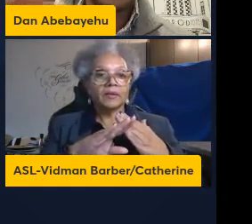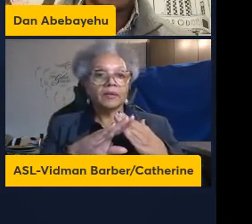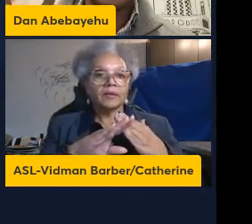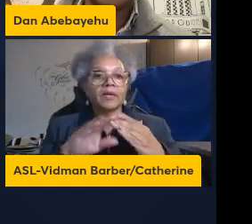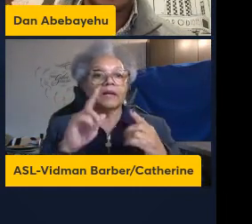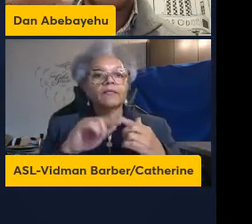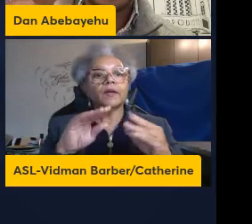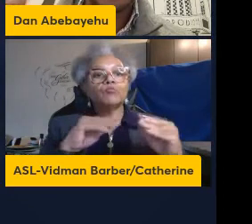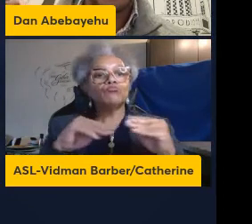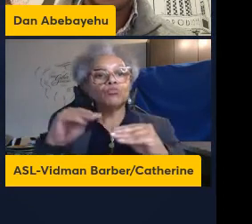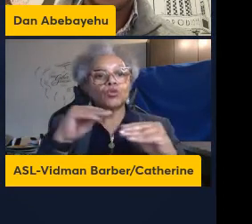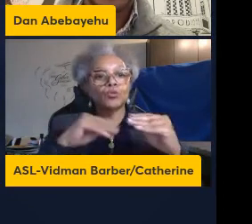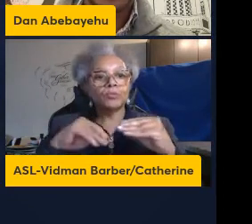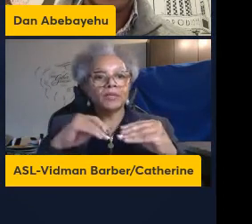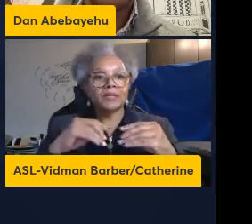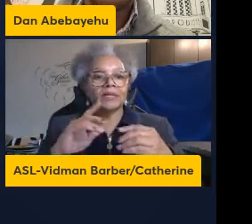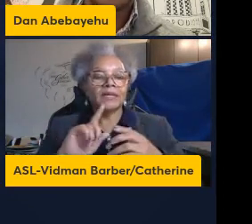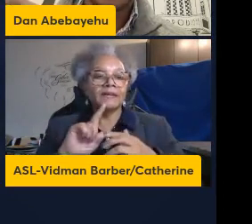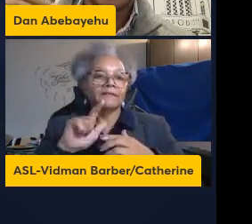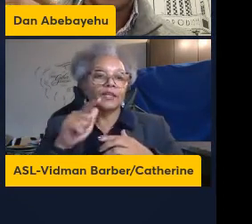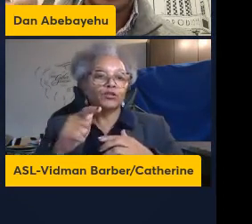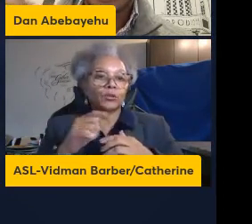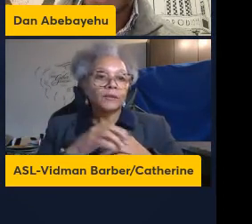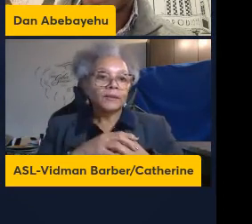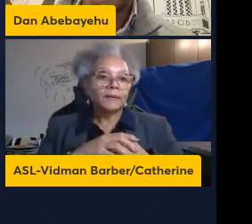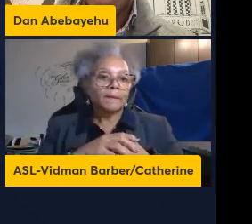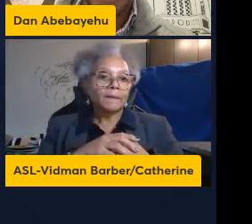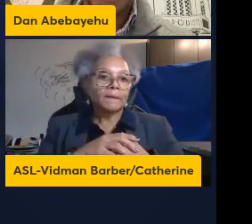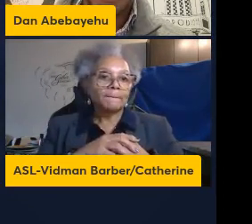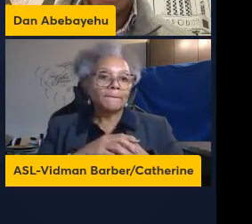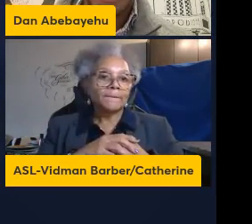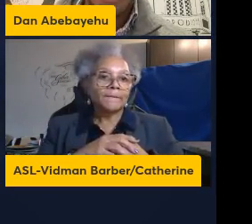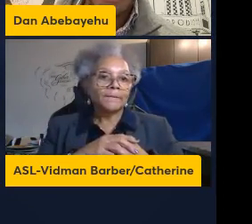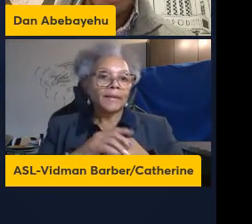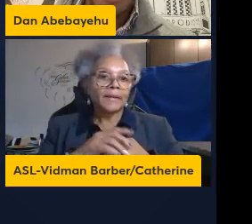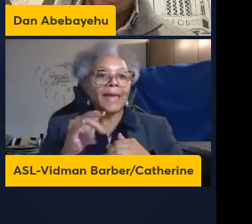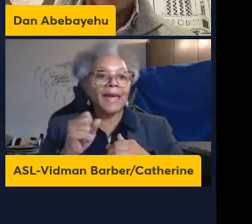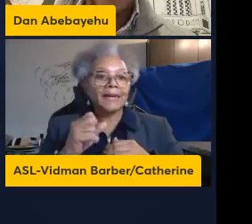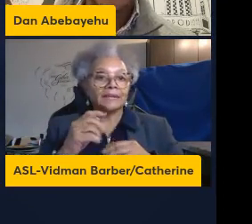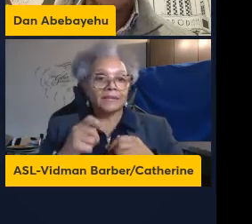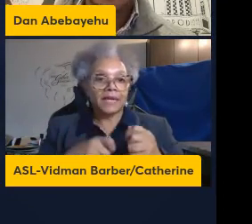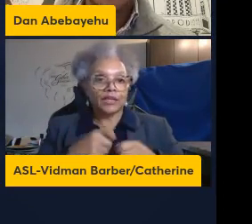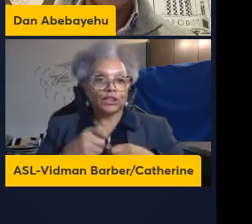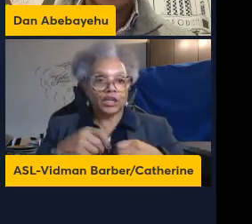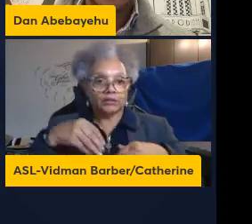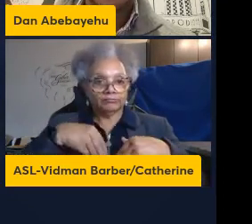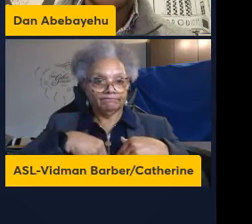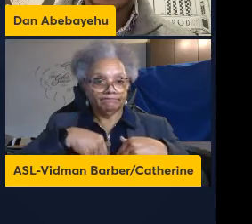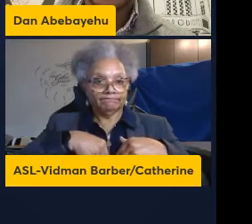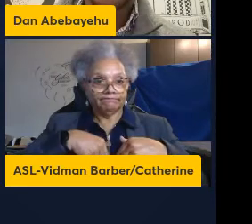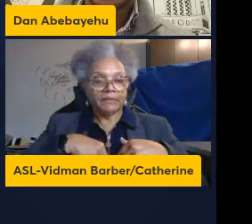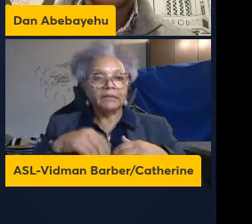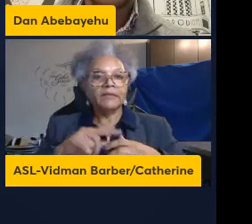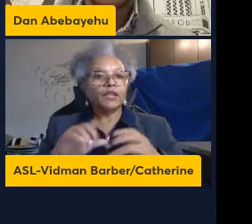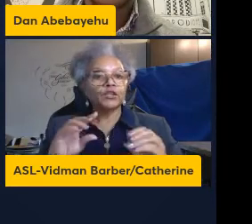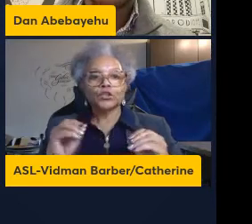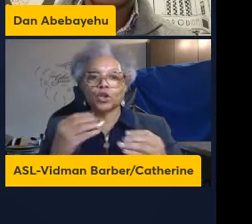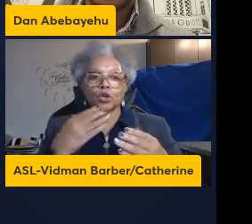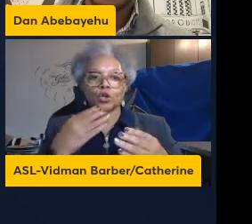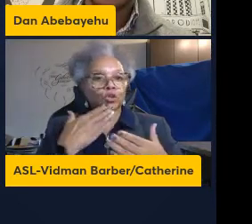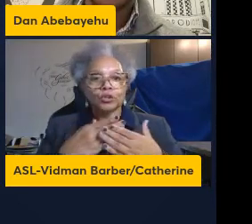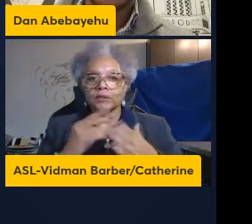movement, inhibiting eventual gas exchange. There's no good